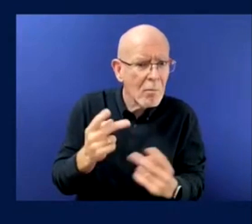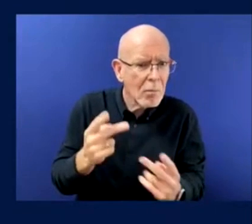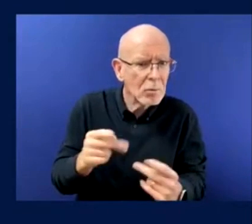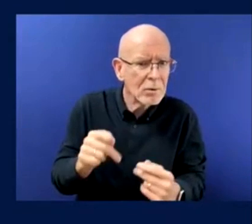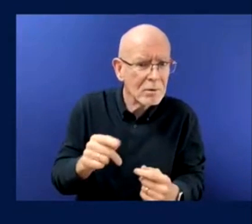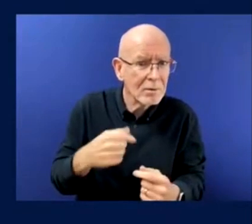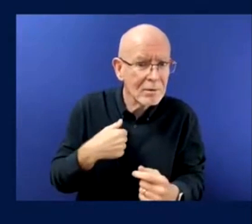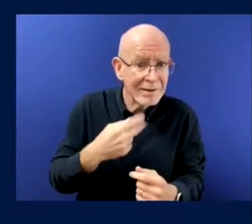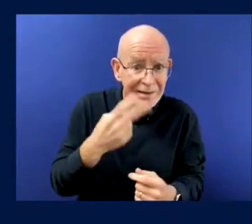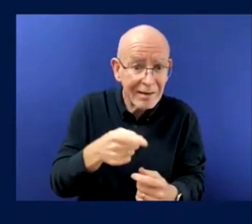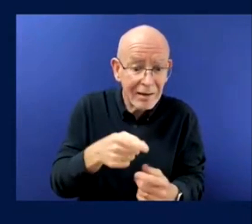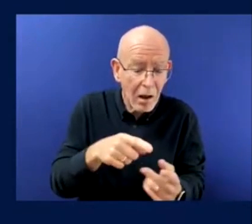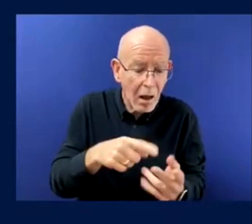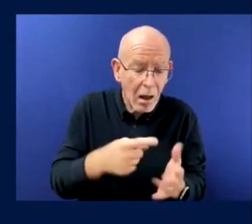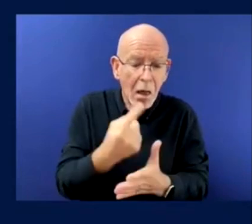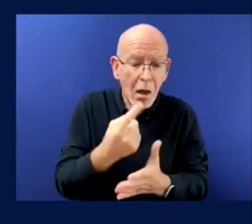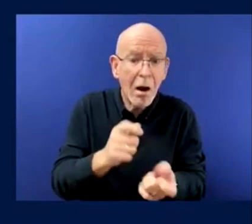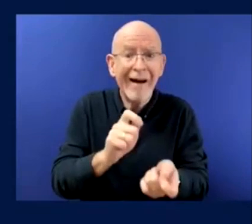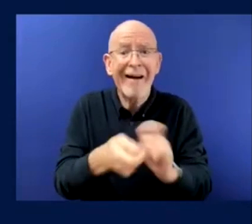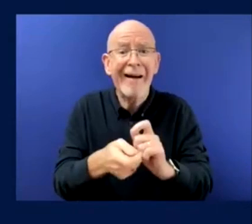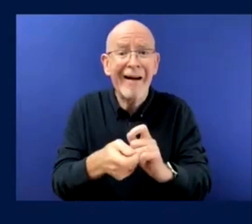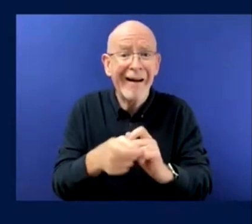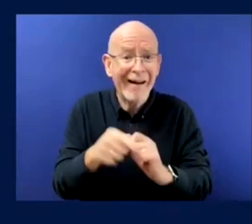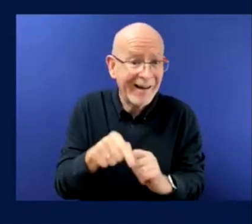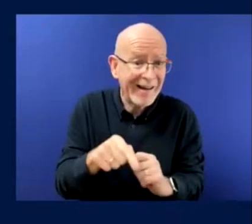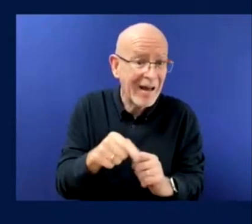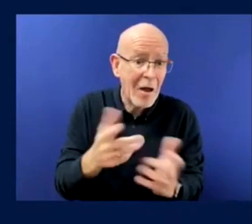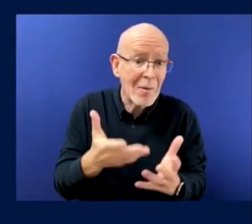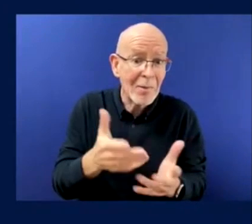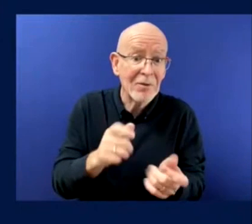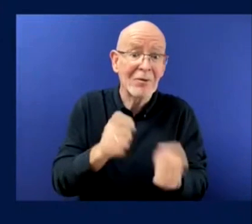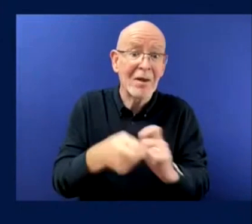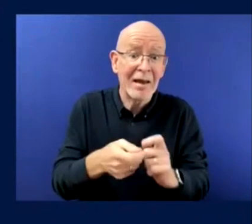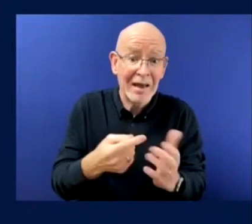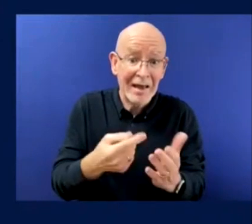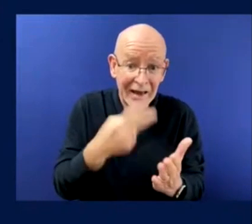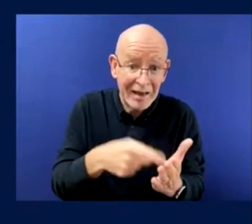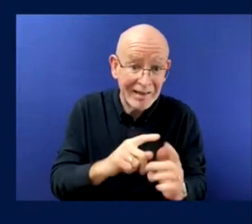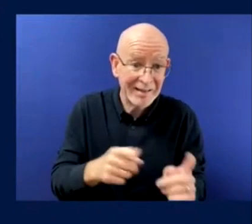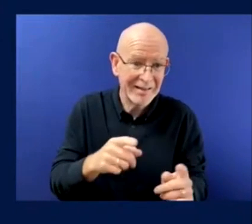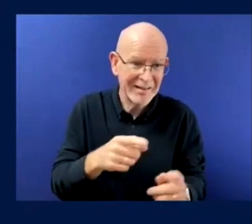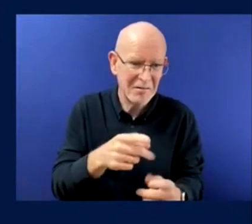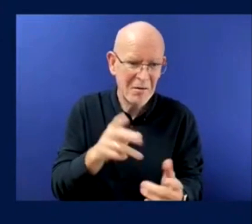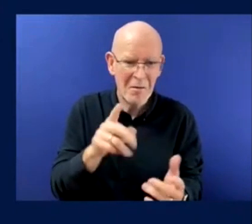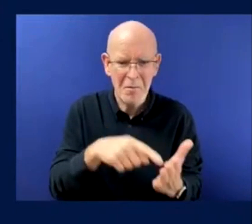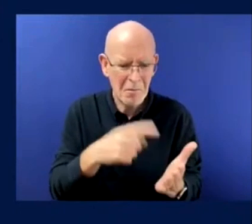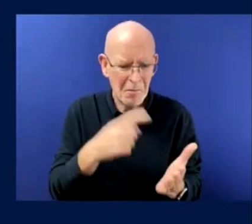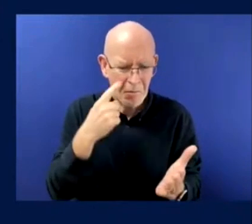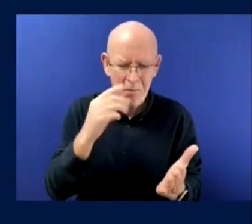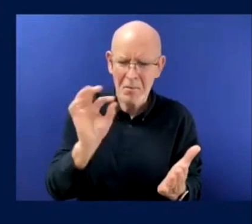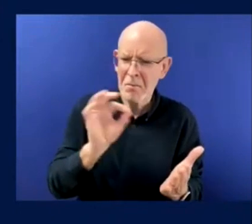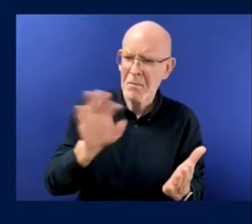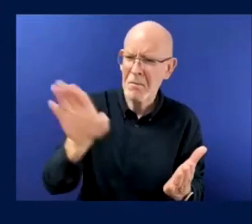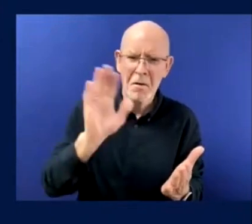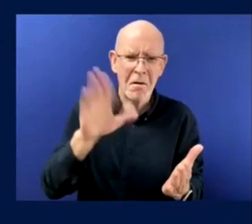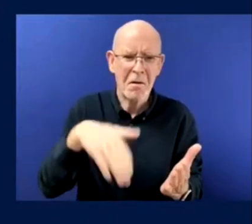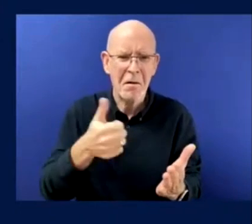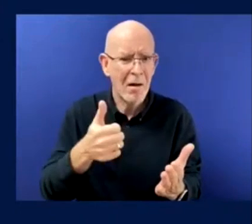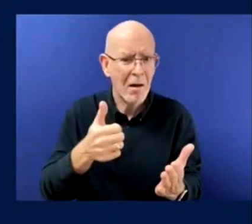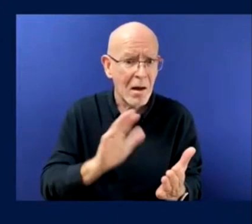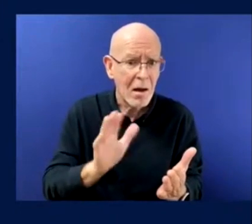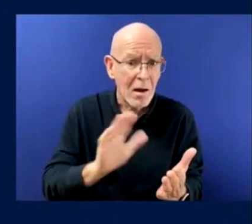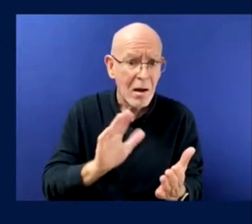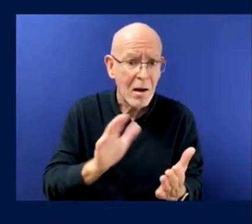non-visibly disabled people. So any changes like this that are happening need to be communicated as quickly and in as many ways